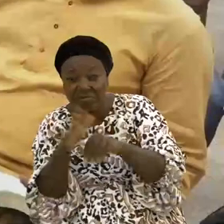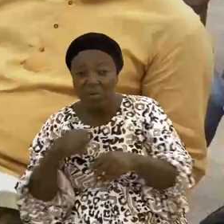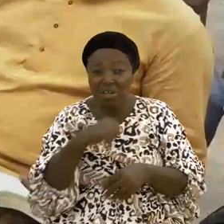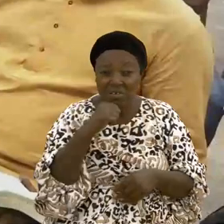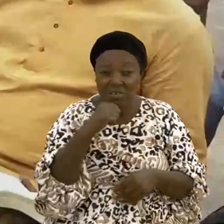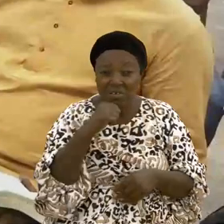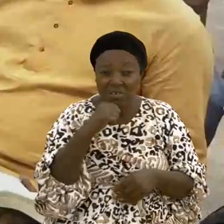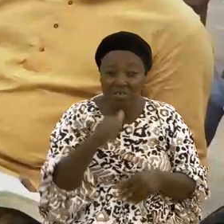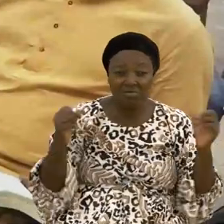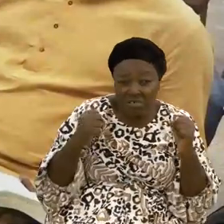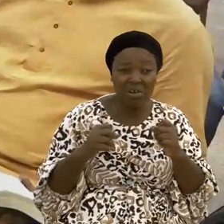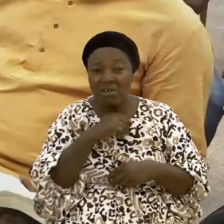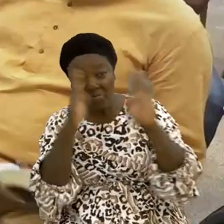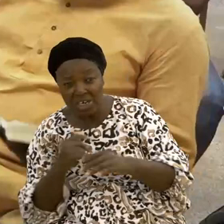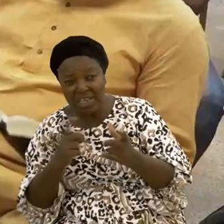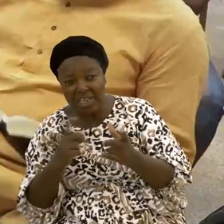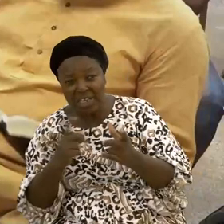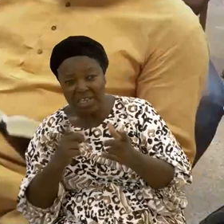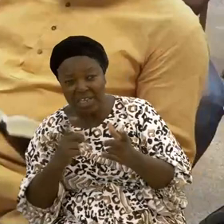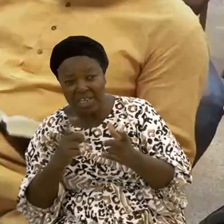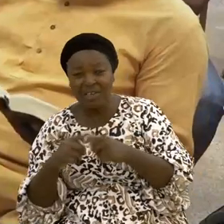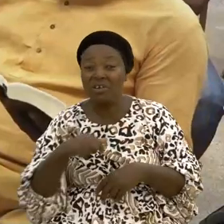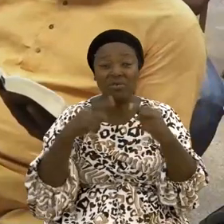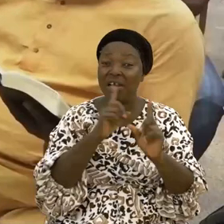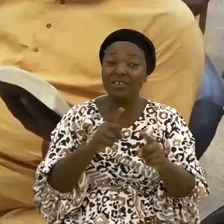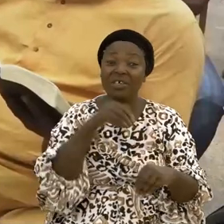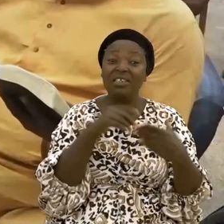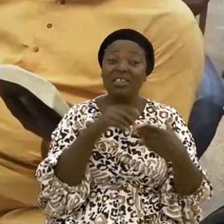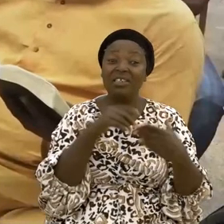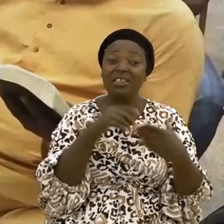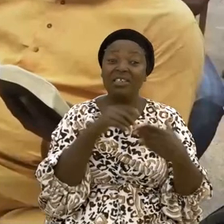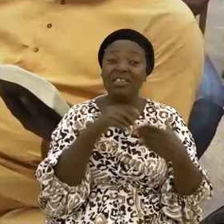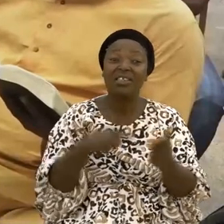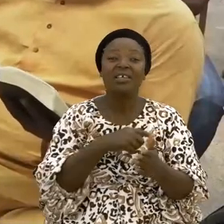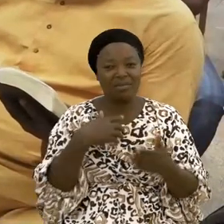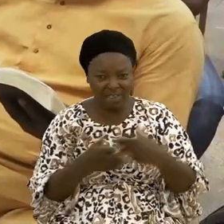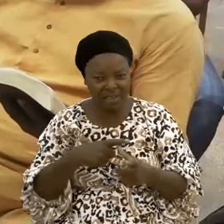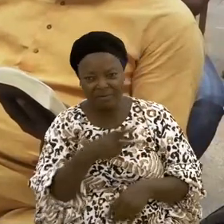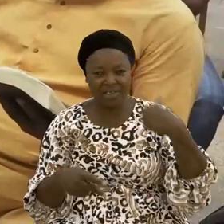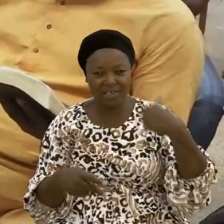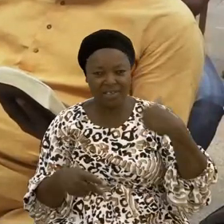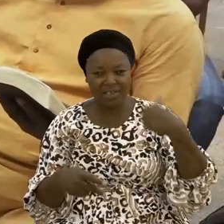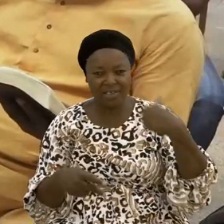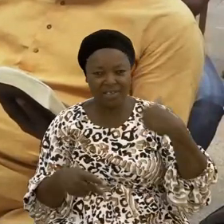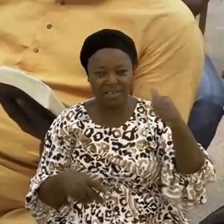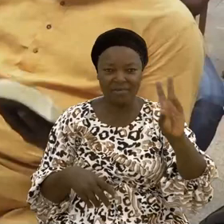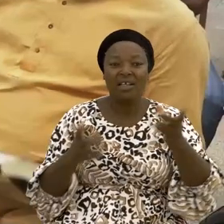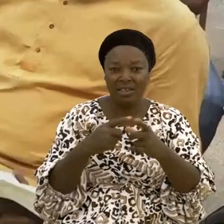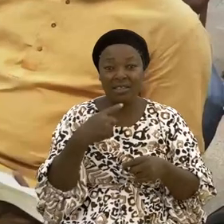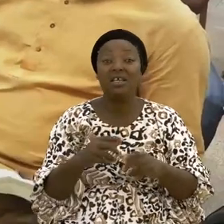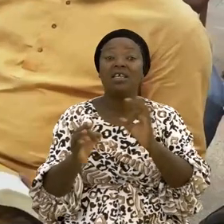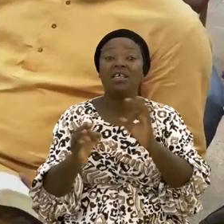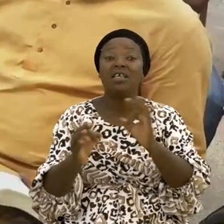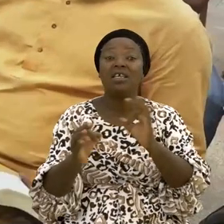trembling, and we're not going to answer thee in this matter. Then in verse 17, it says, if it